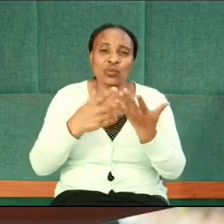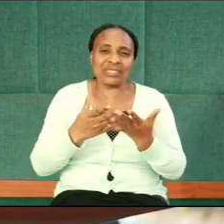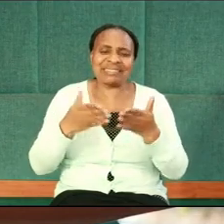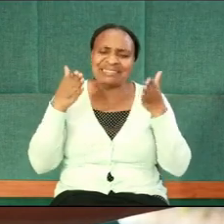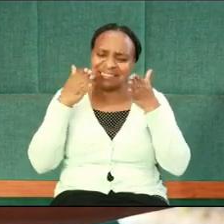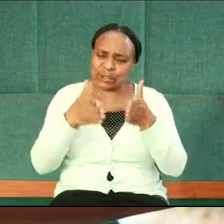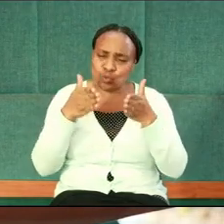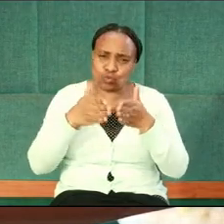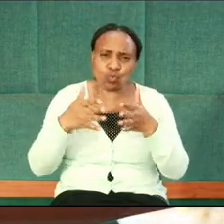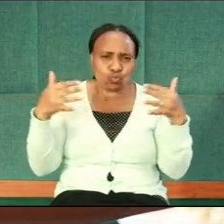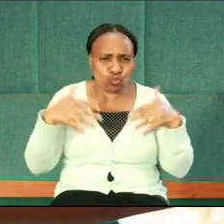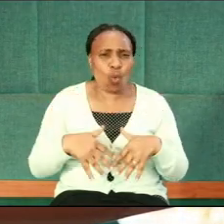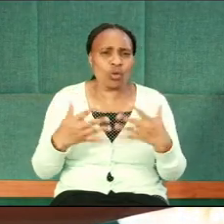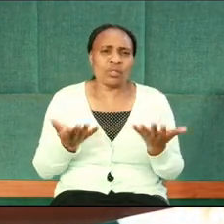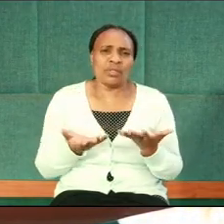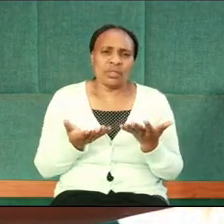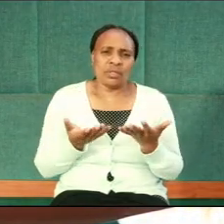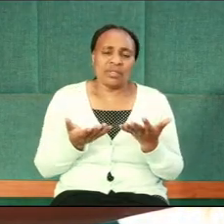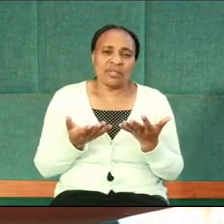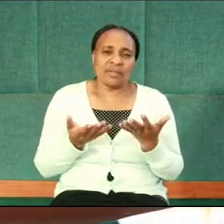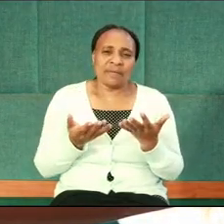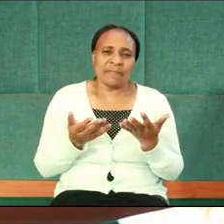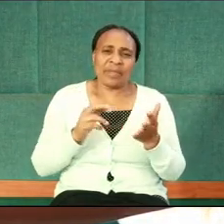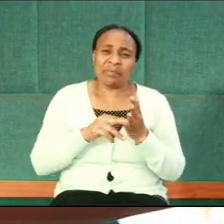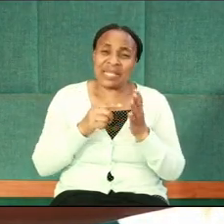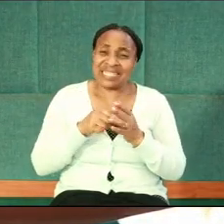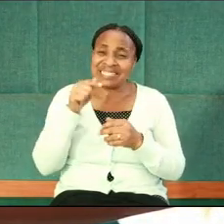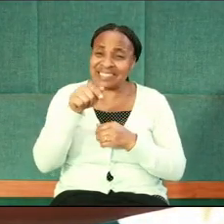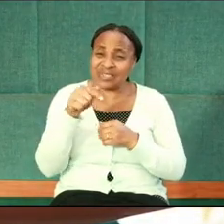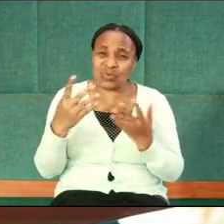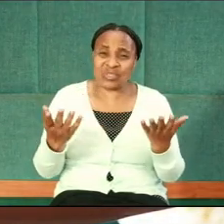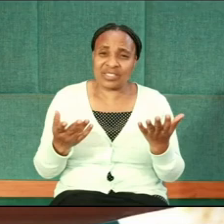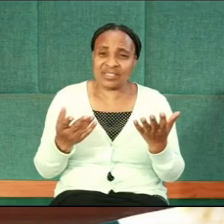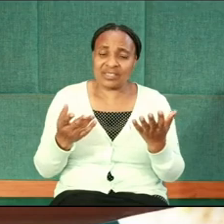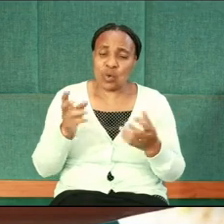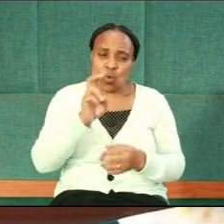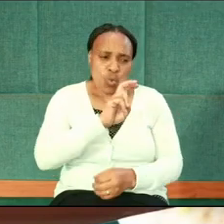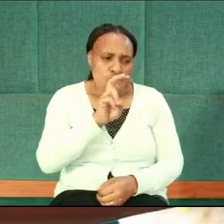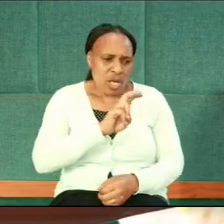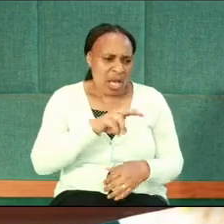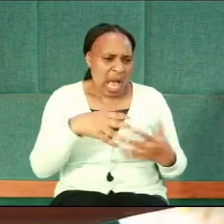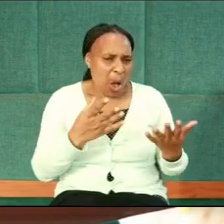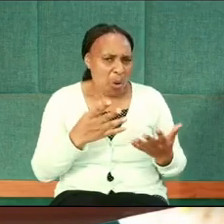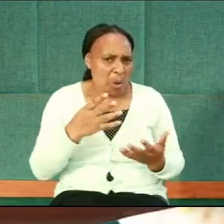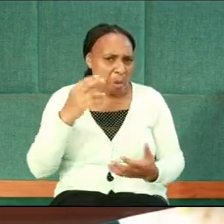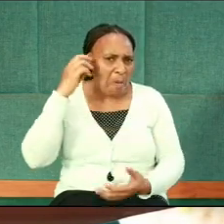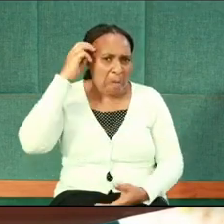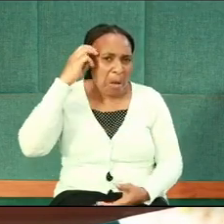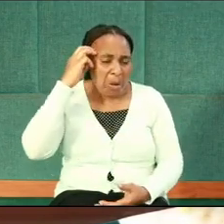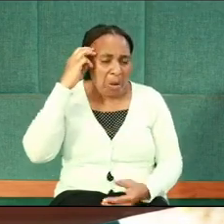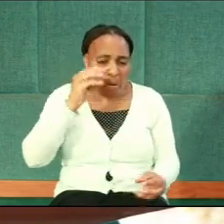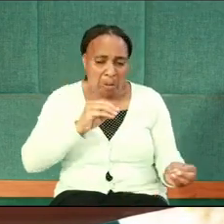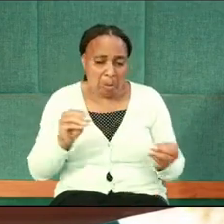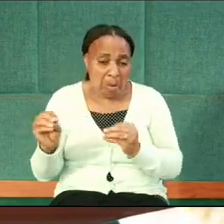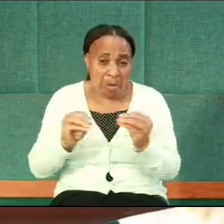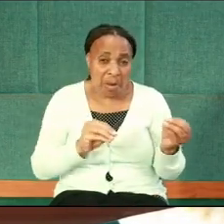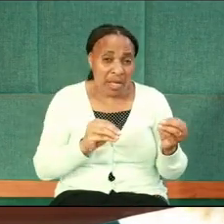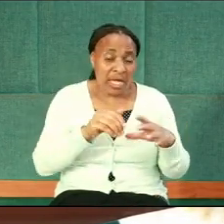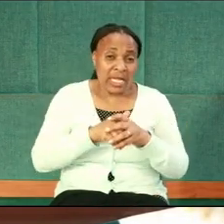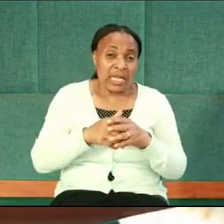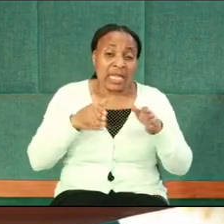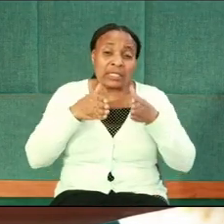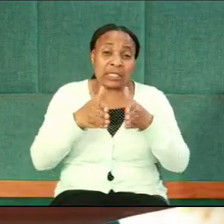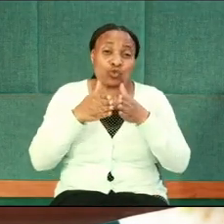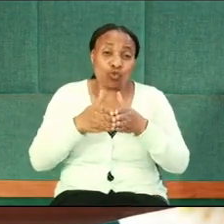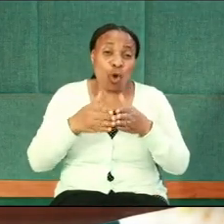sexual traumas. And I did a thesis on this. I was looking at psychiatric morbidity among the sexually abused, you know, the